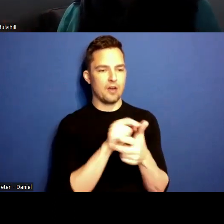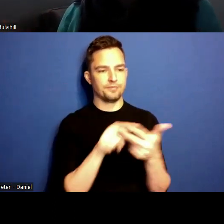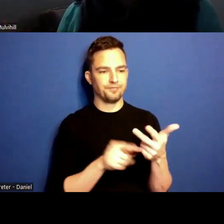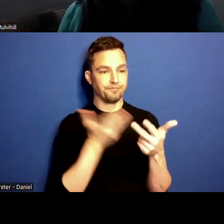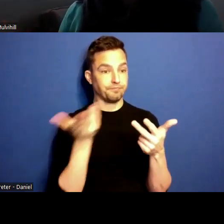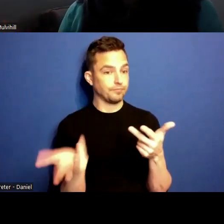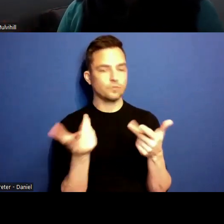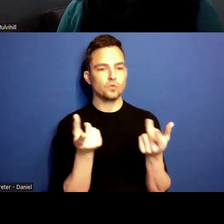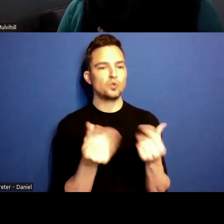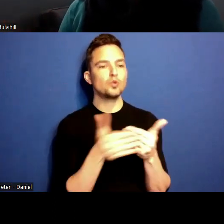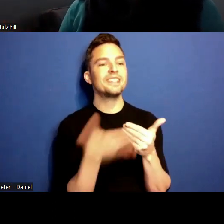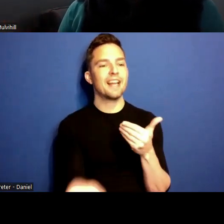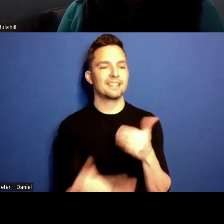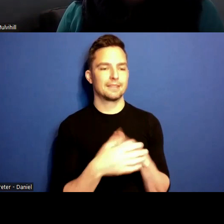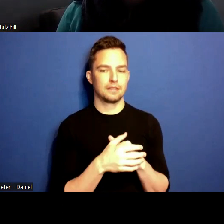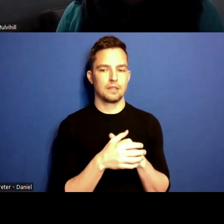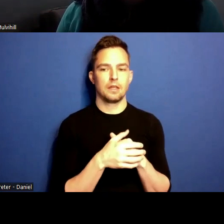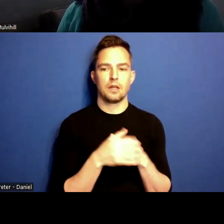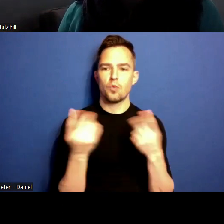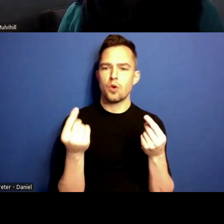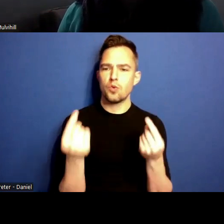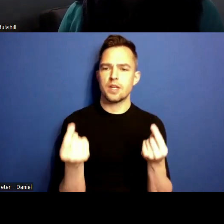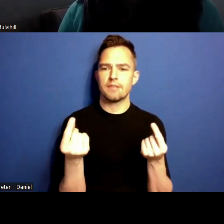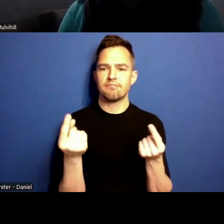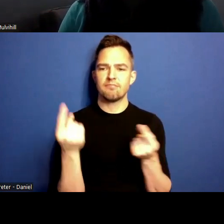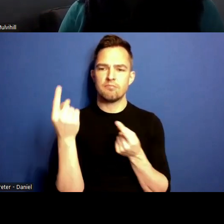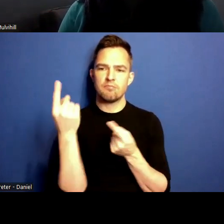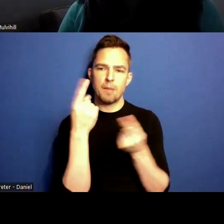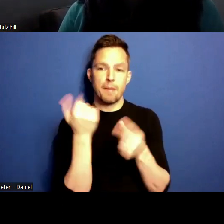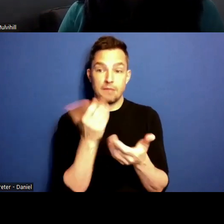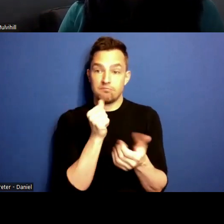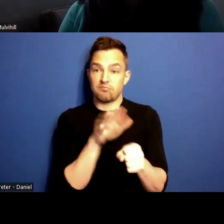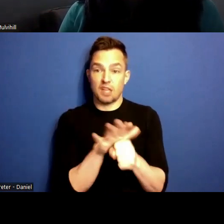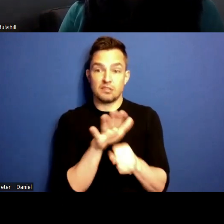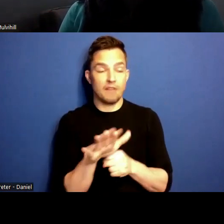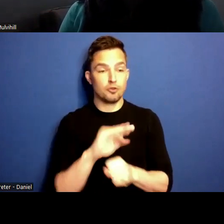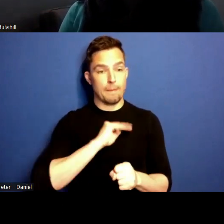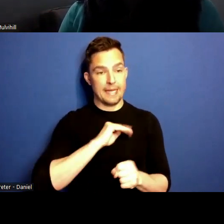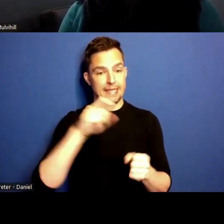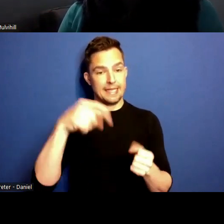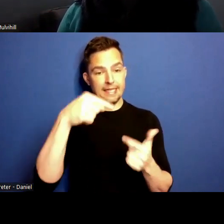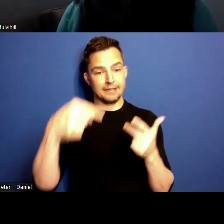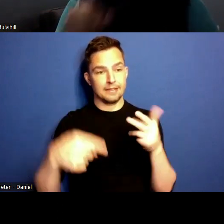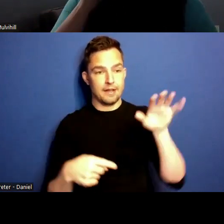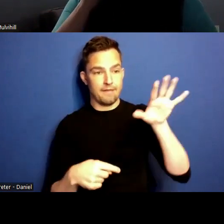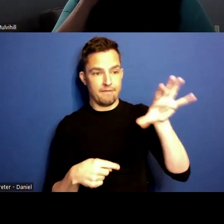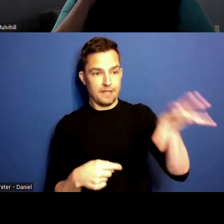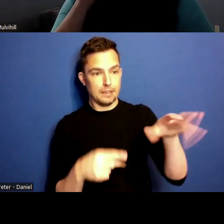we do next? What are we doing now that maybe isn't quite enough to meet the needs of this population?